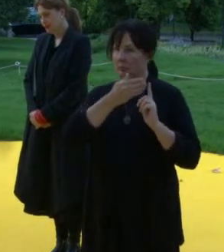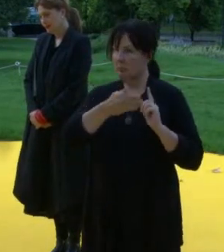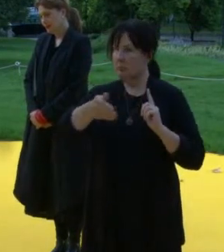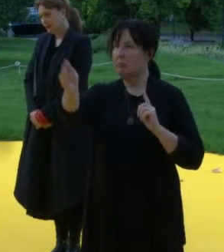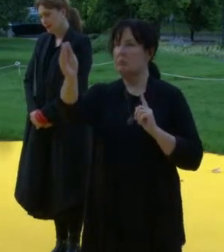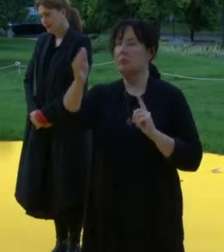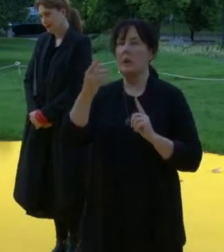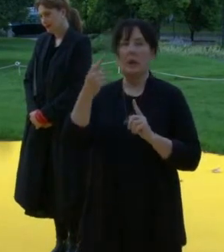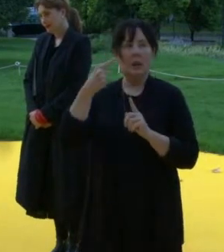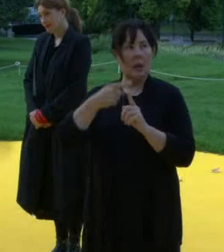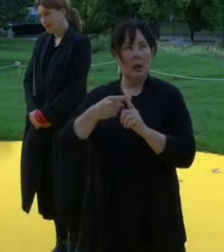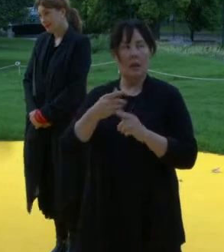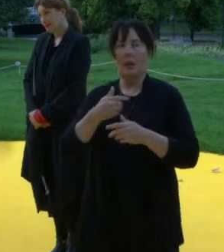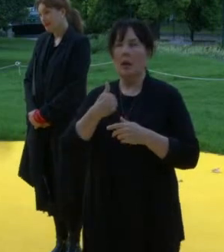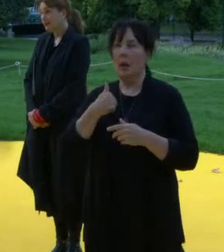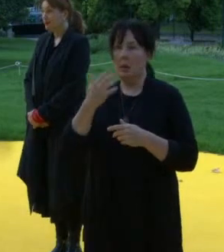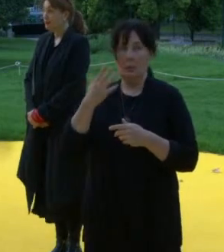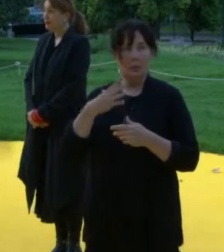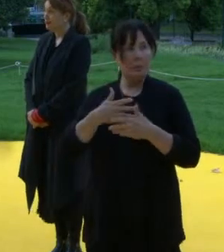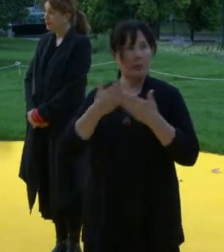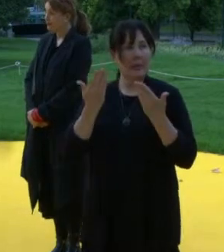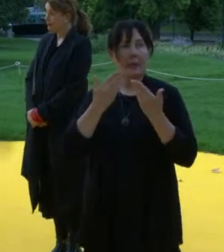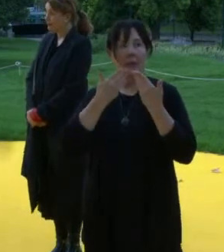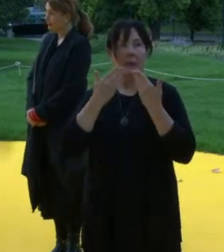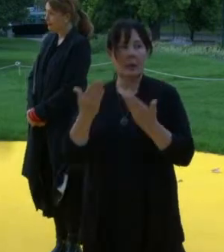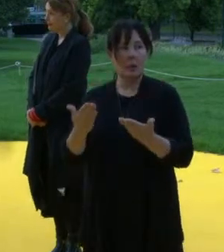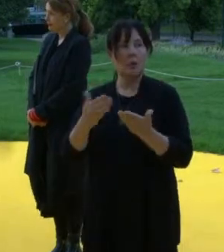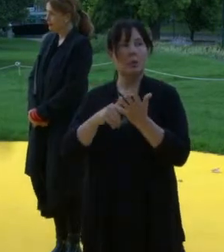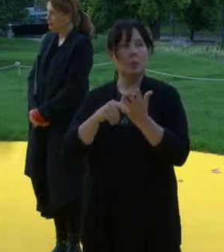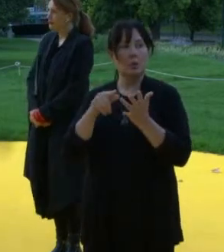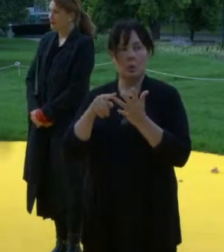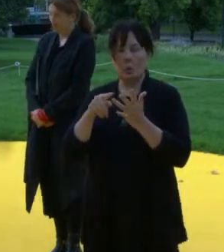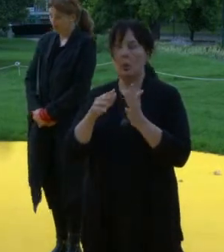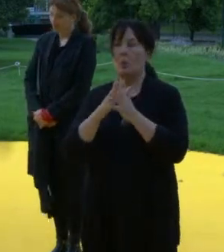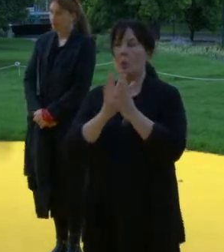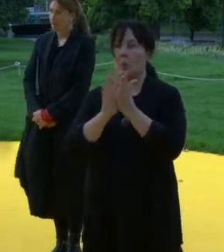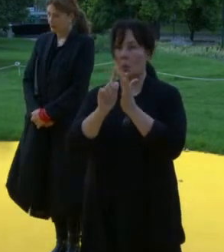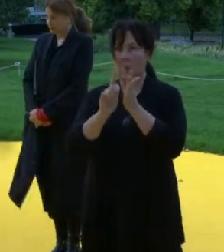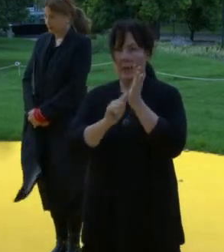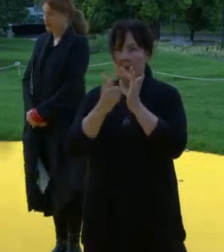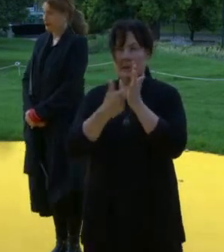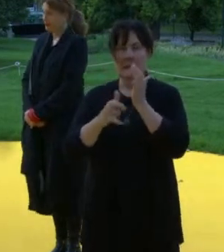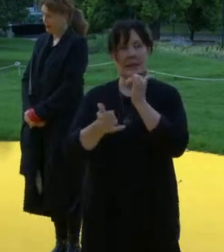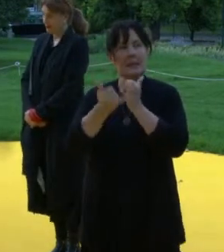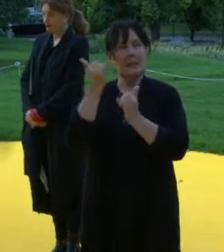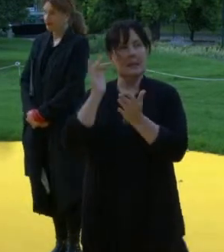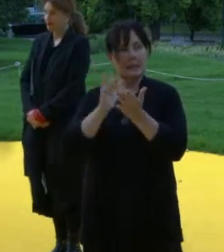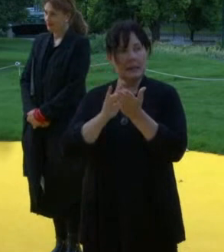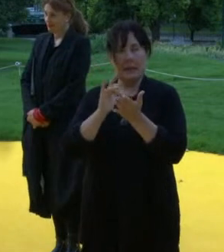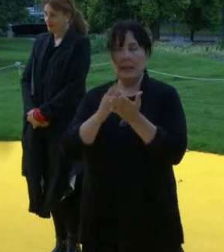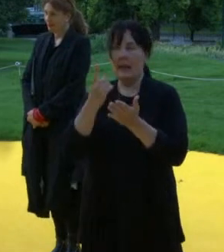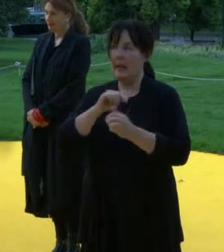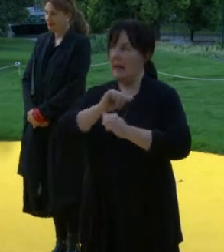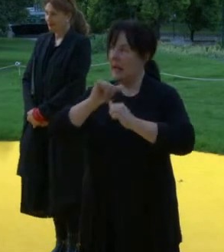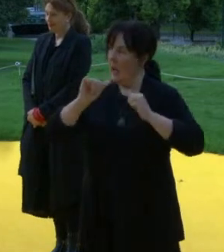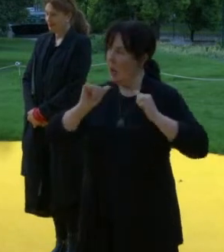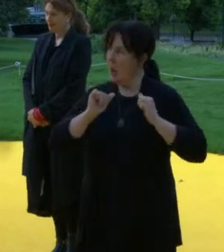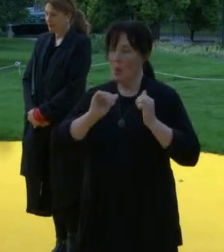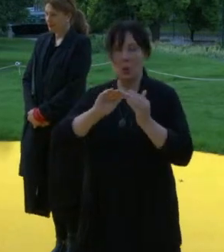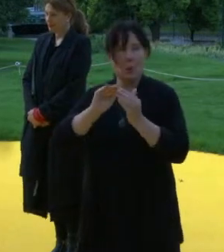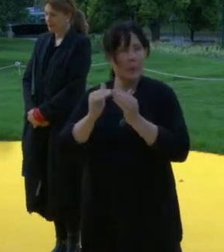to the Victorian Premier's Literary Awards. Massive thanks to the judges. I can't even begin to imagine how difficult a task it must be.